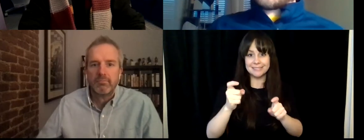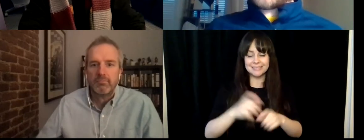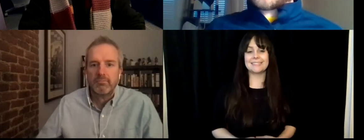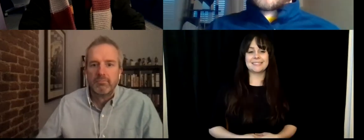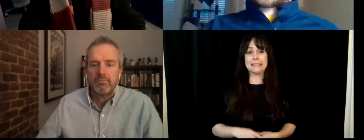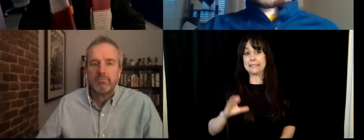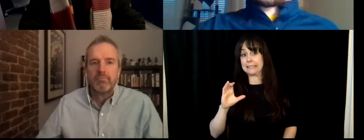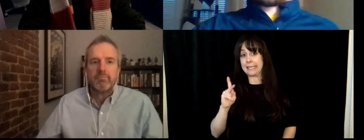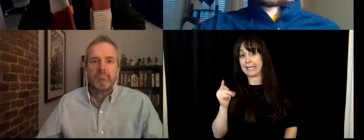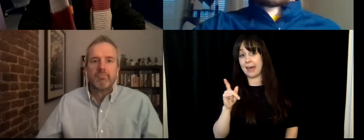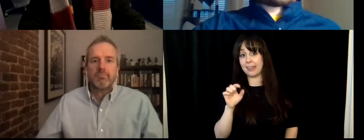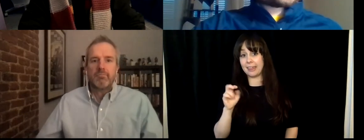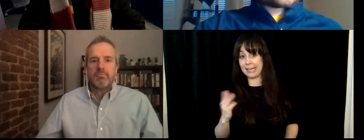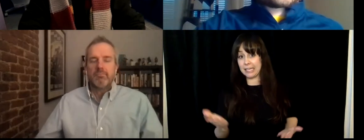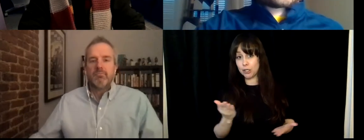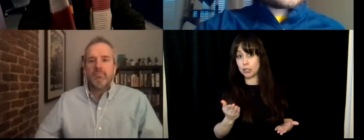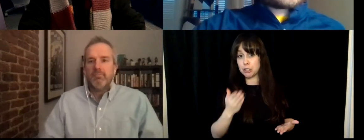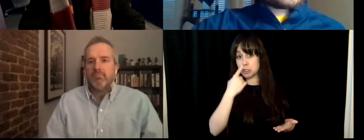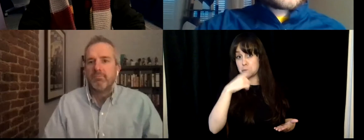you are able to share your screen and do the raffle.